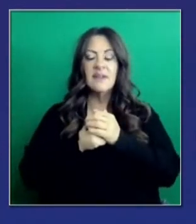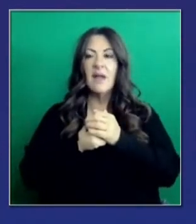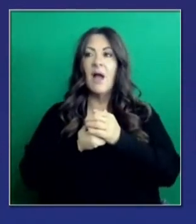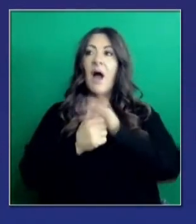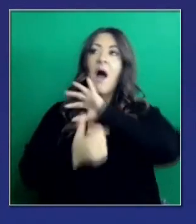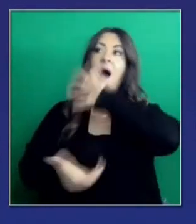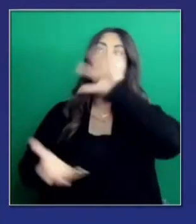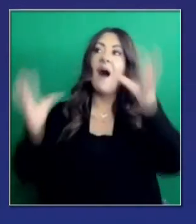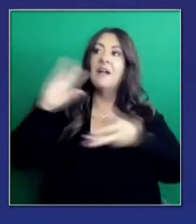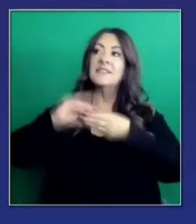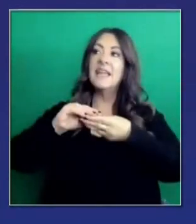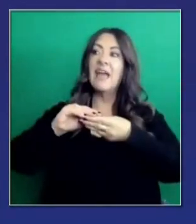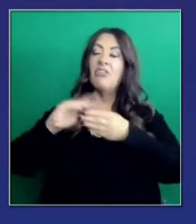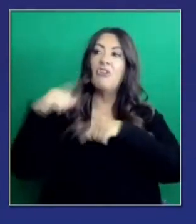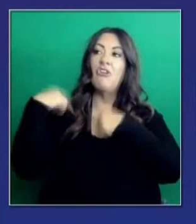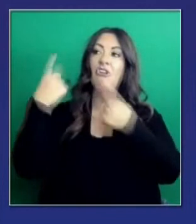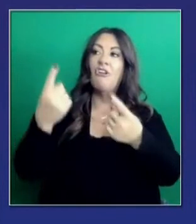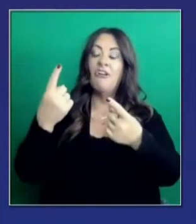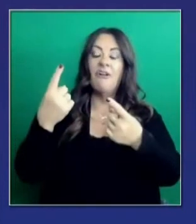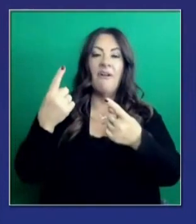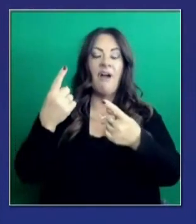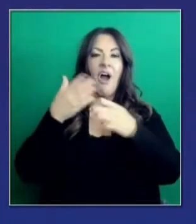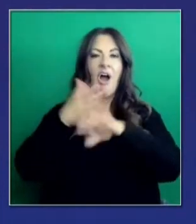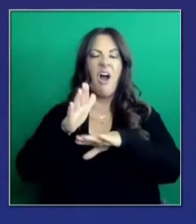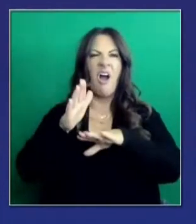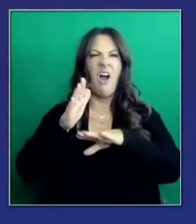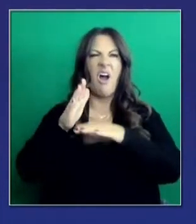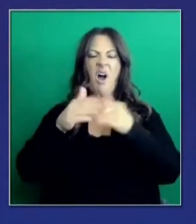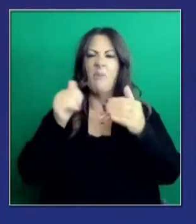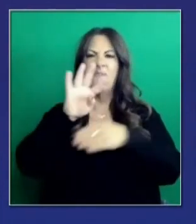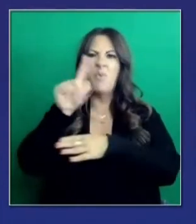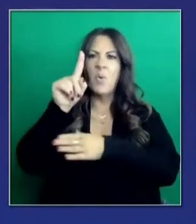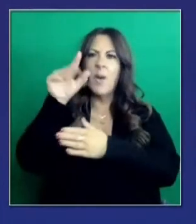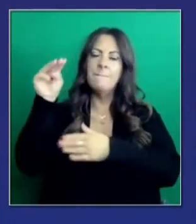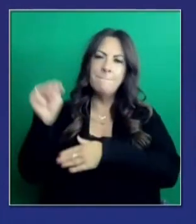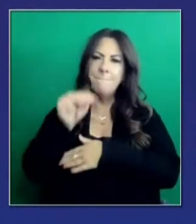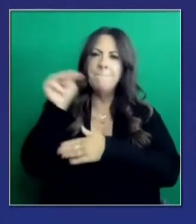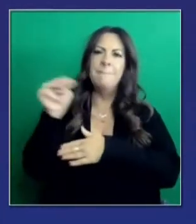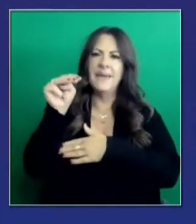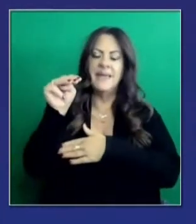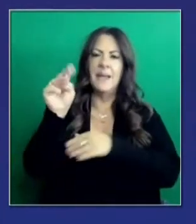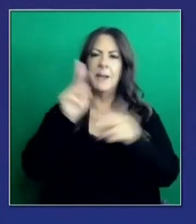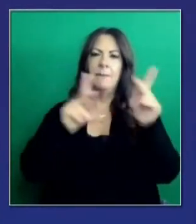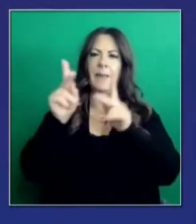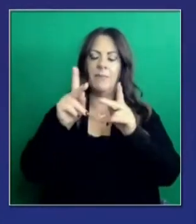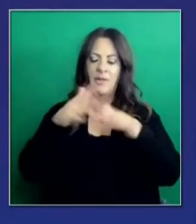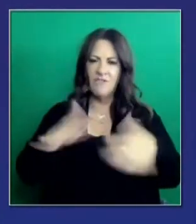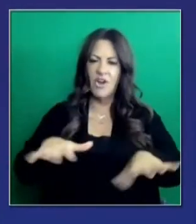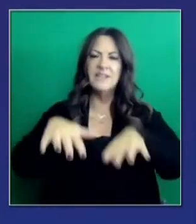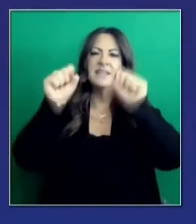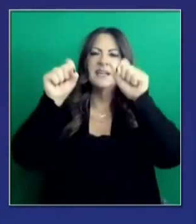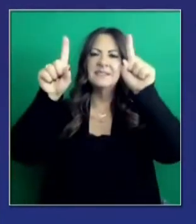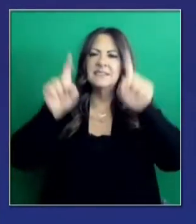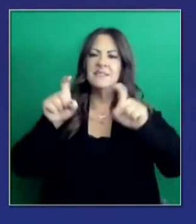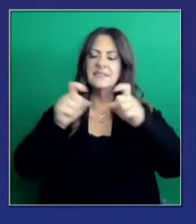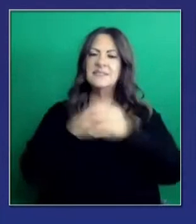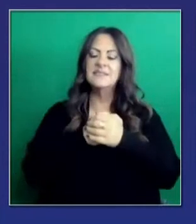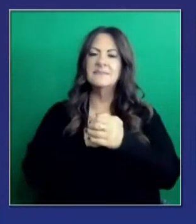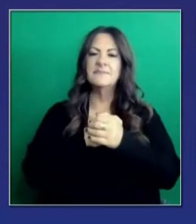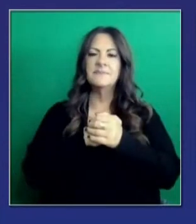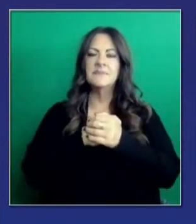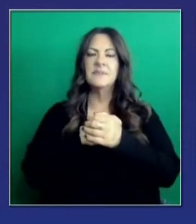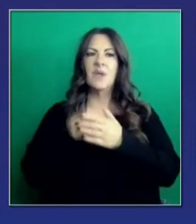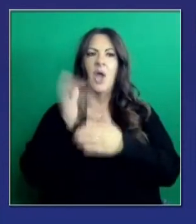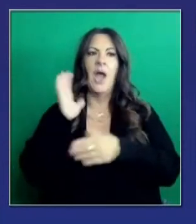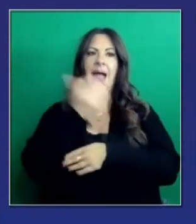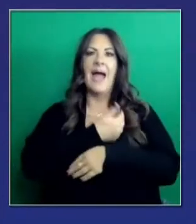has conducted, close to 41 million total. It gives you a sense, California, size of 21 states in America